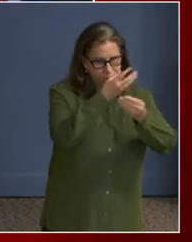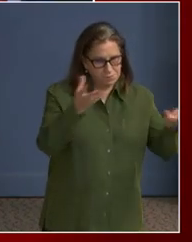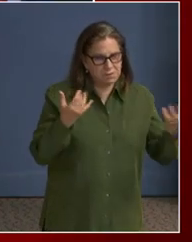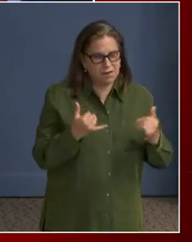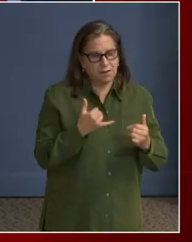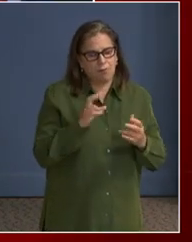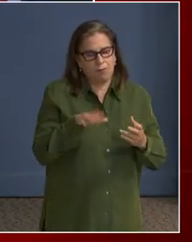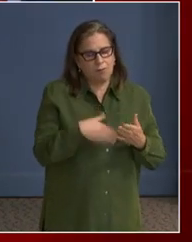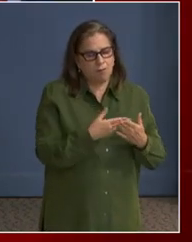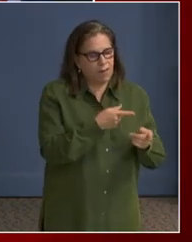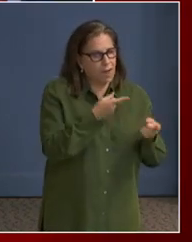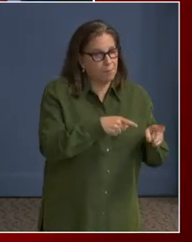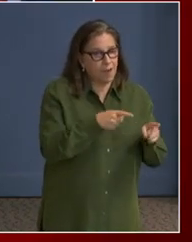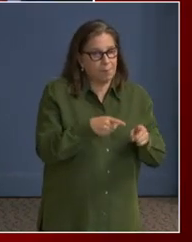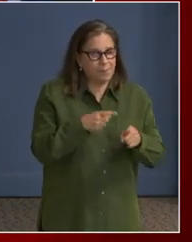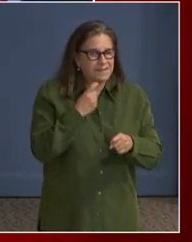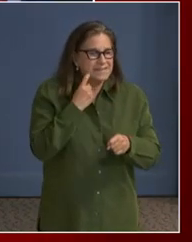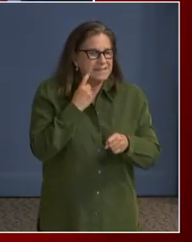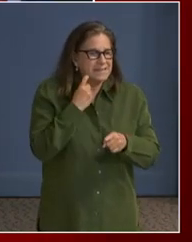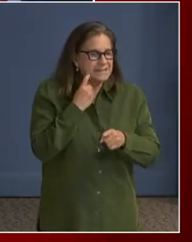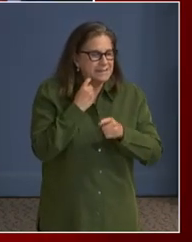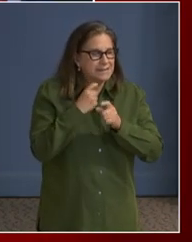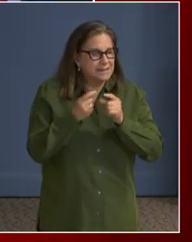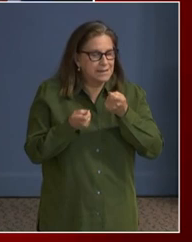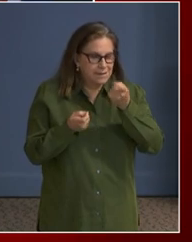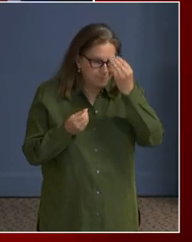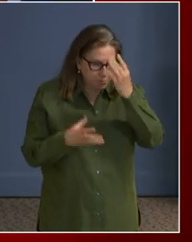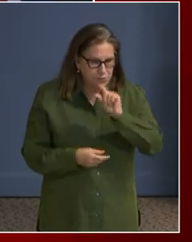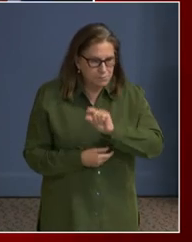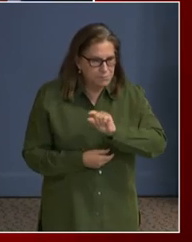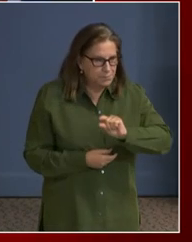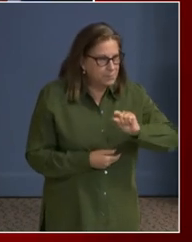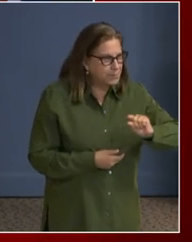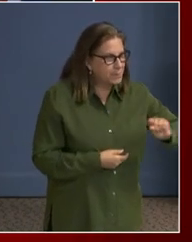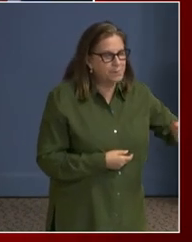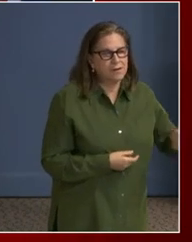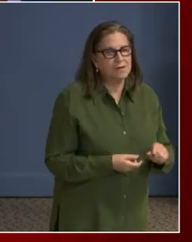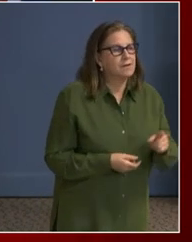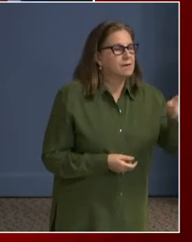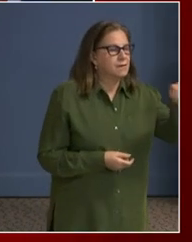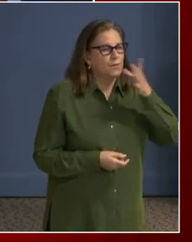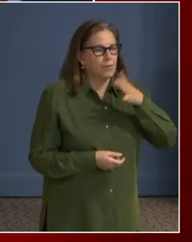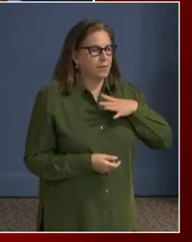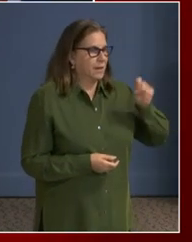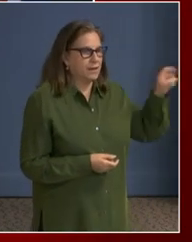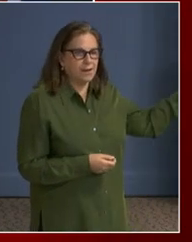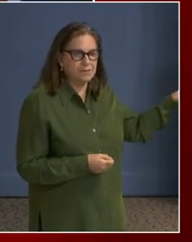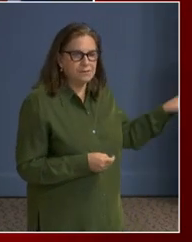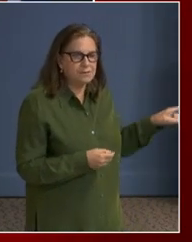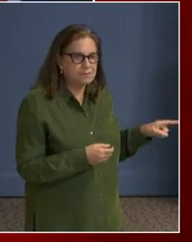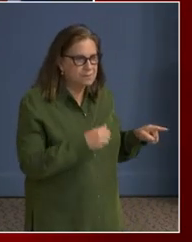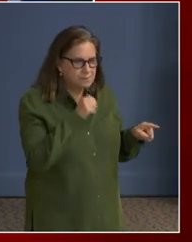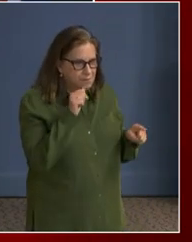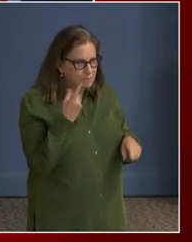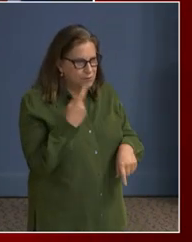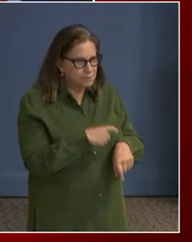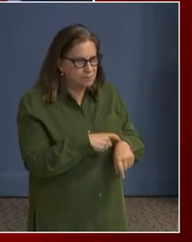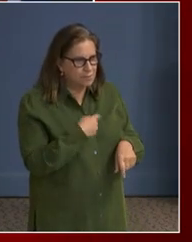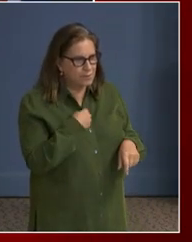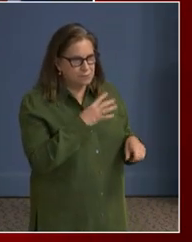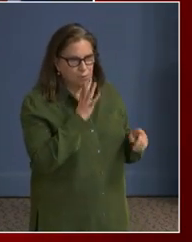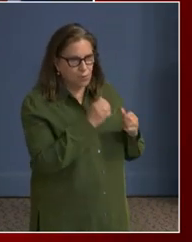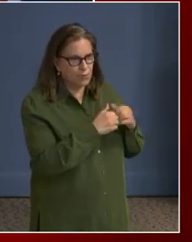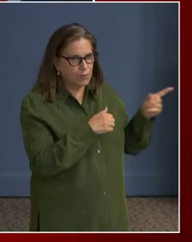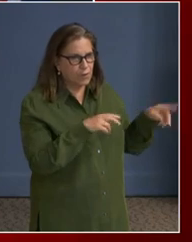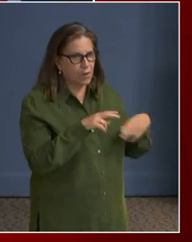our detectives working on that. So, yes. Chief, this isn't the first time we're here talking with you about an increase in